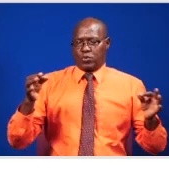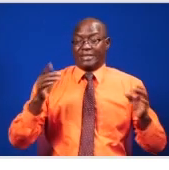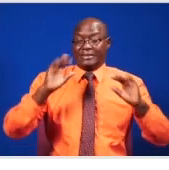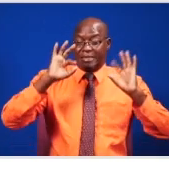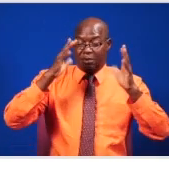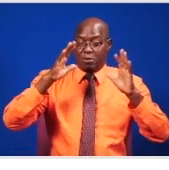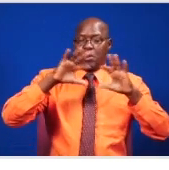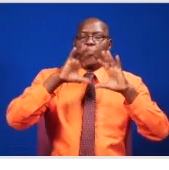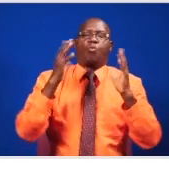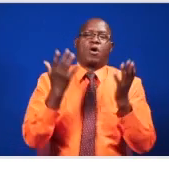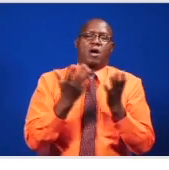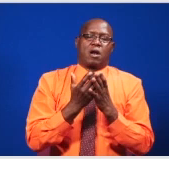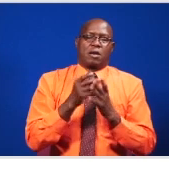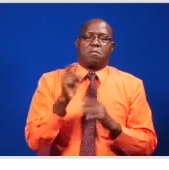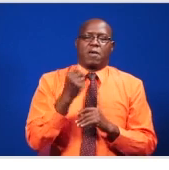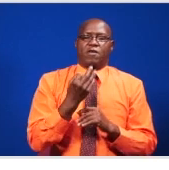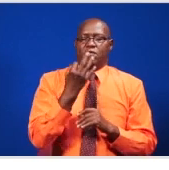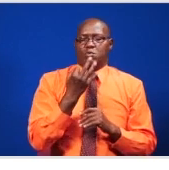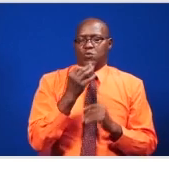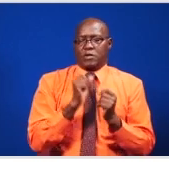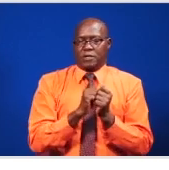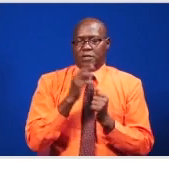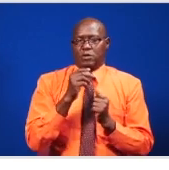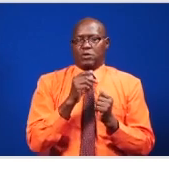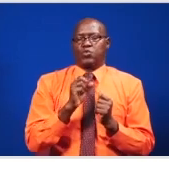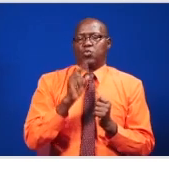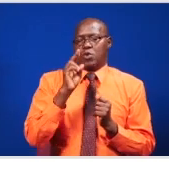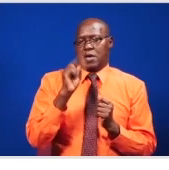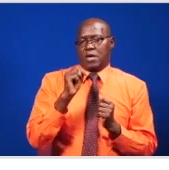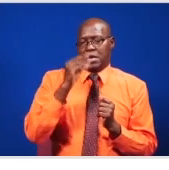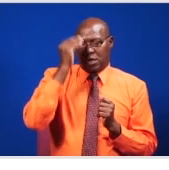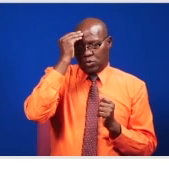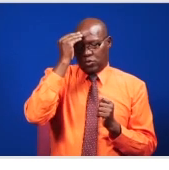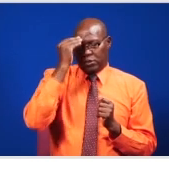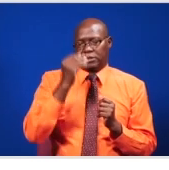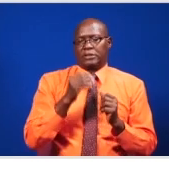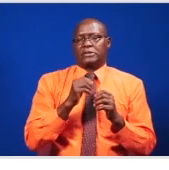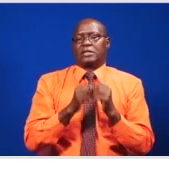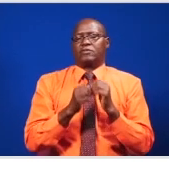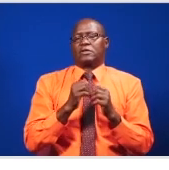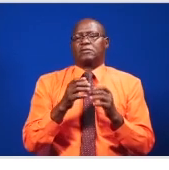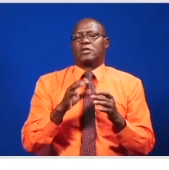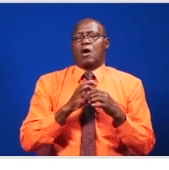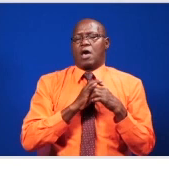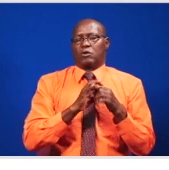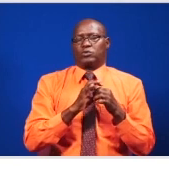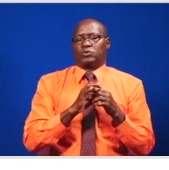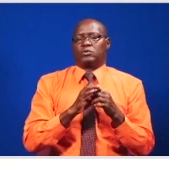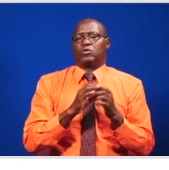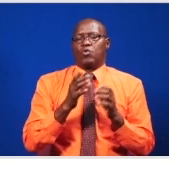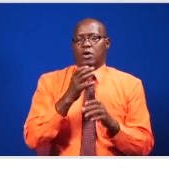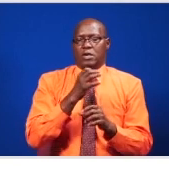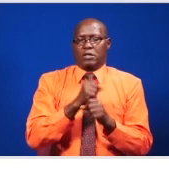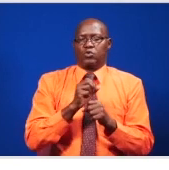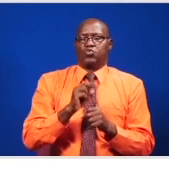world on February 13th, a day crafted by the United Nations Education, Scientific and Cultural Organization, UNESCO. The main objective